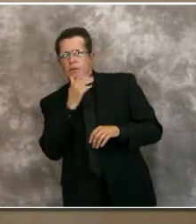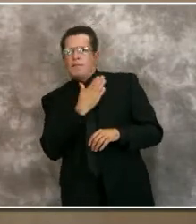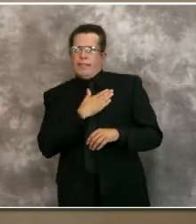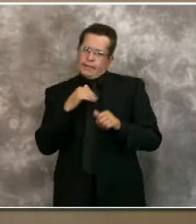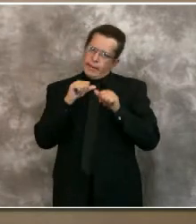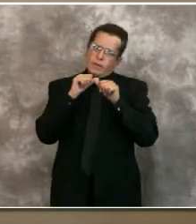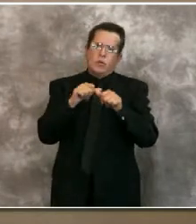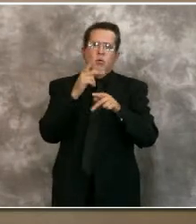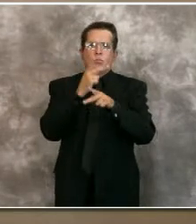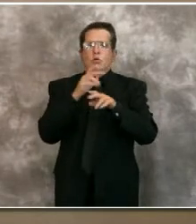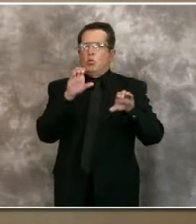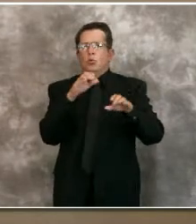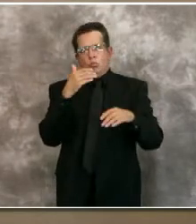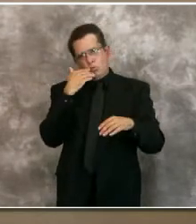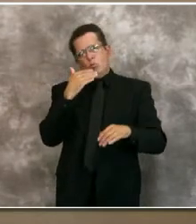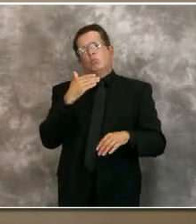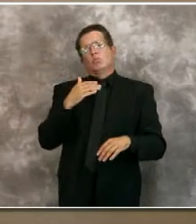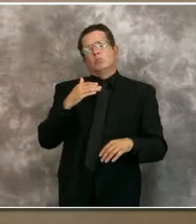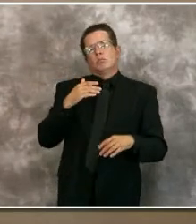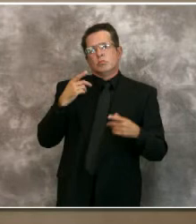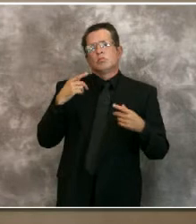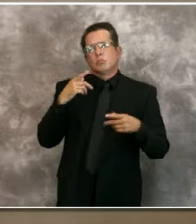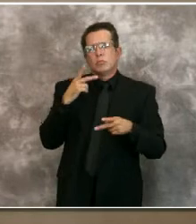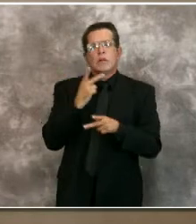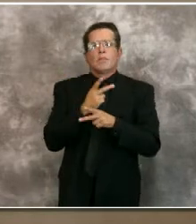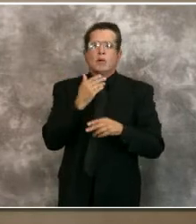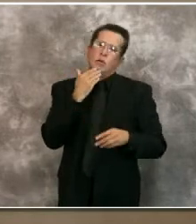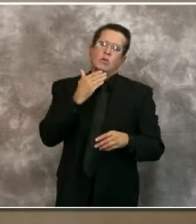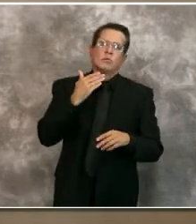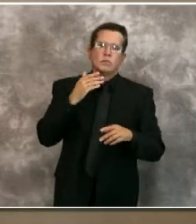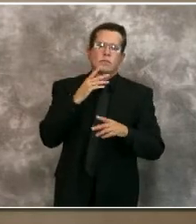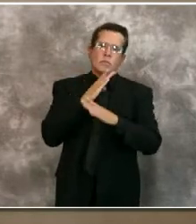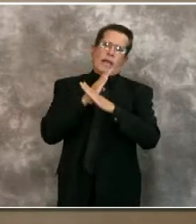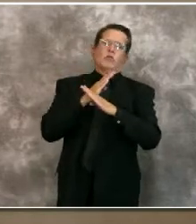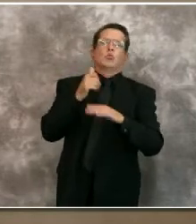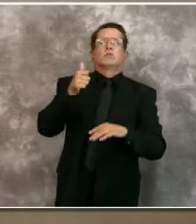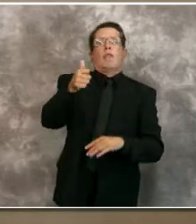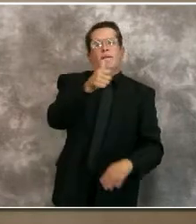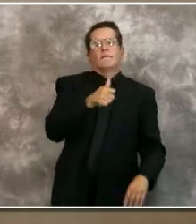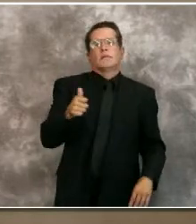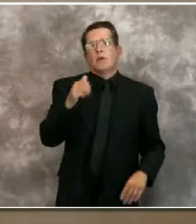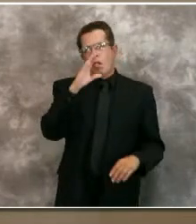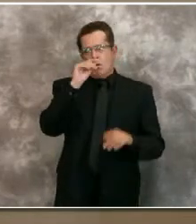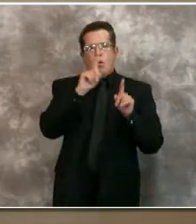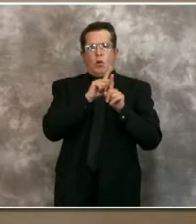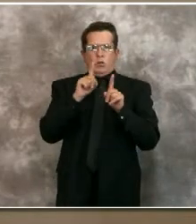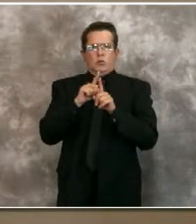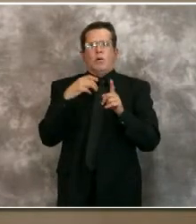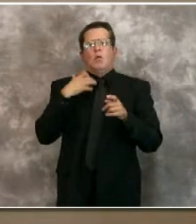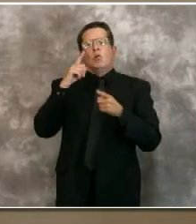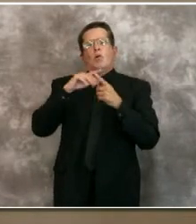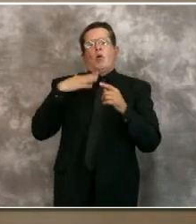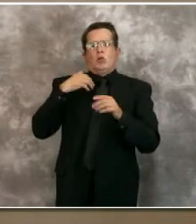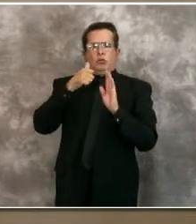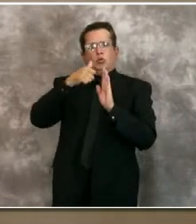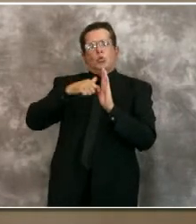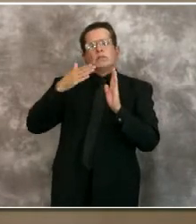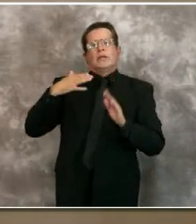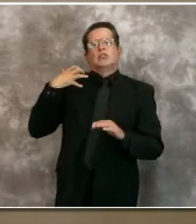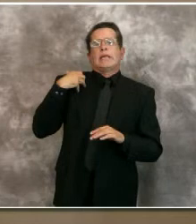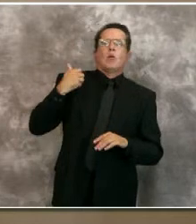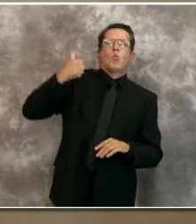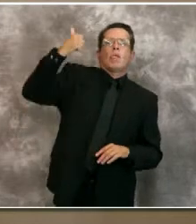up the good work. I'd just like to leave you with one statement from our Surgeon General